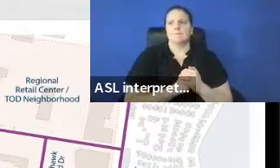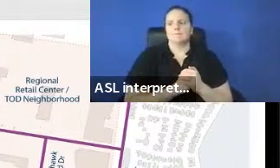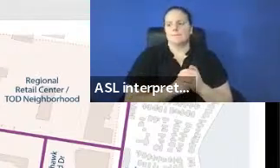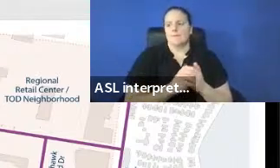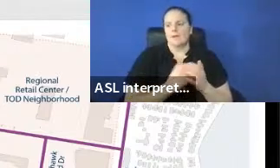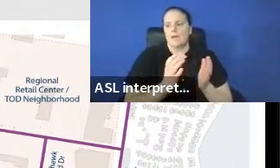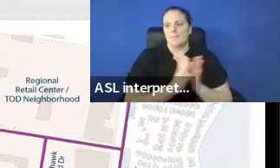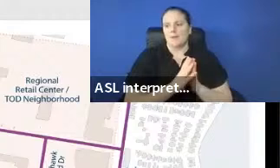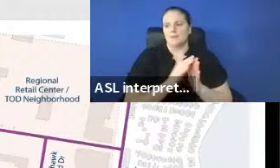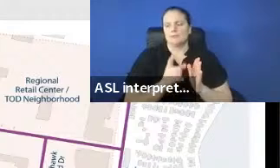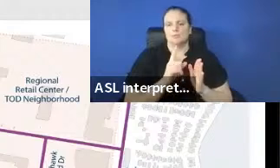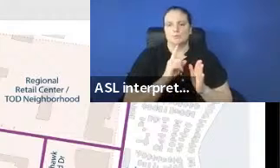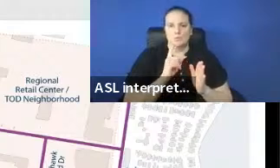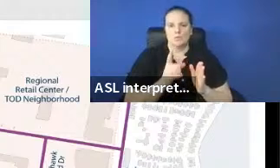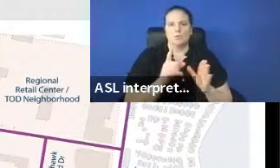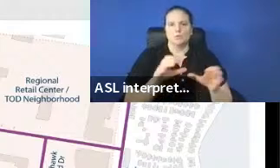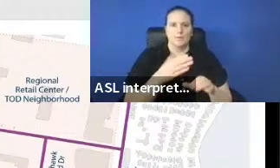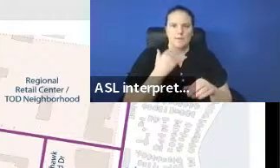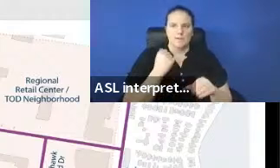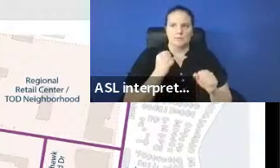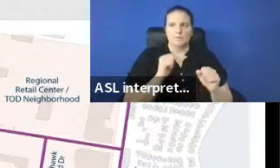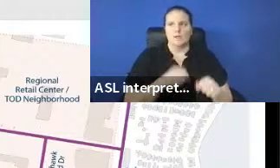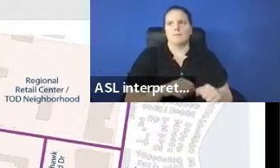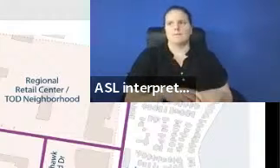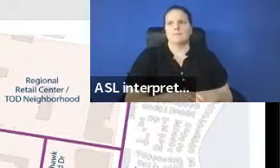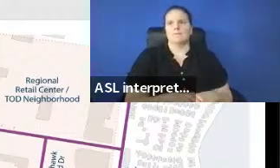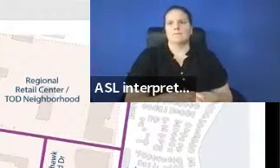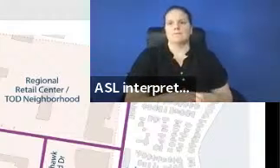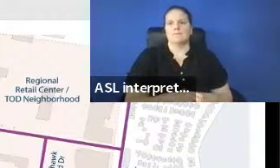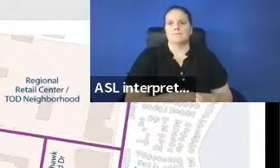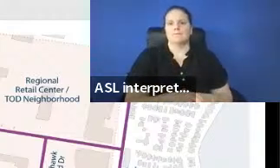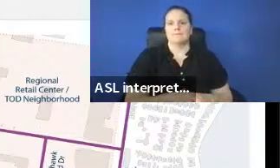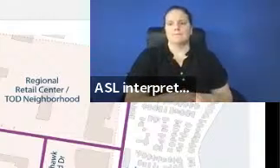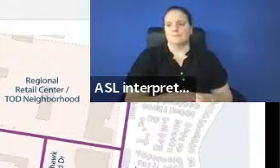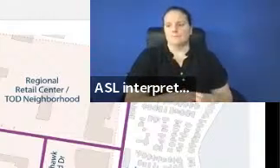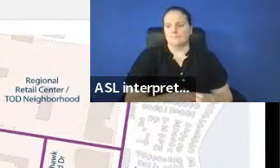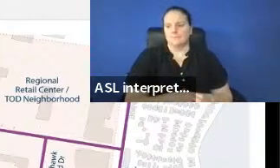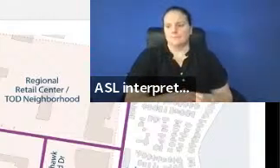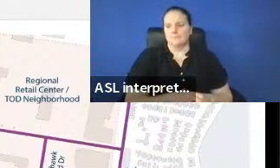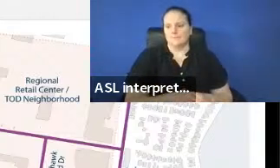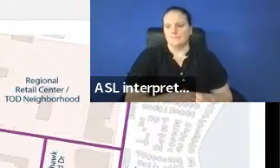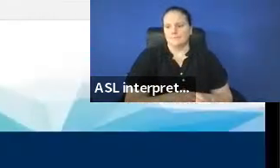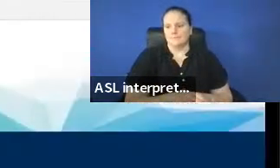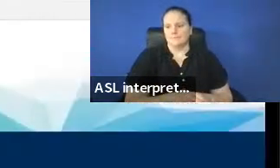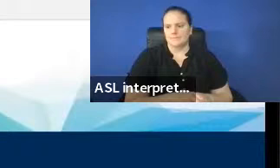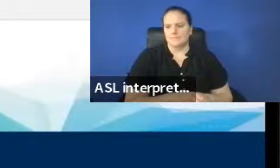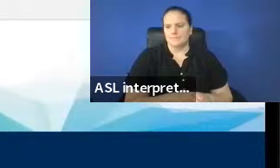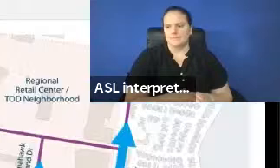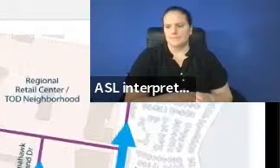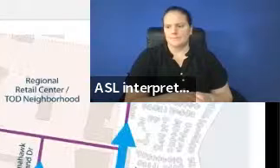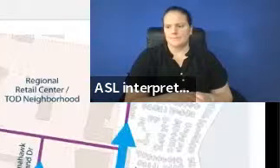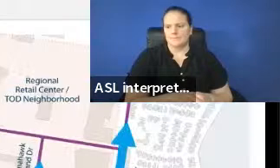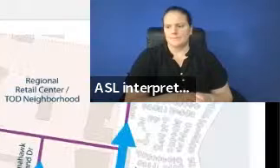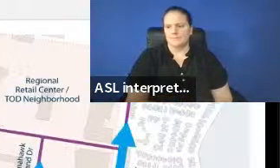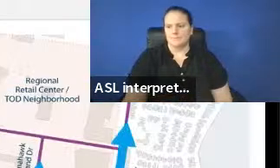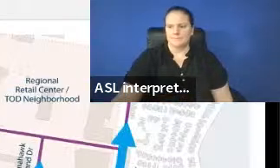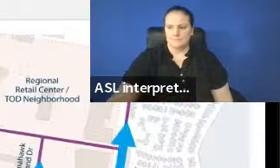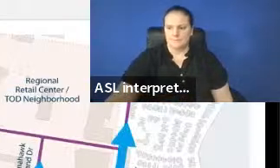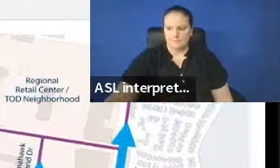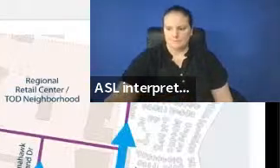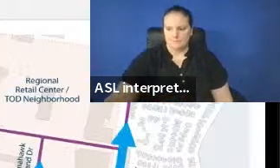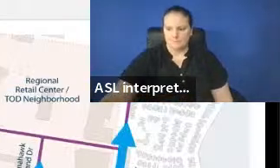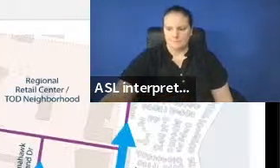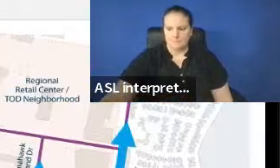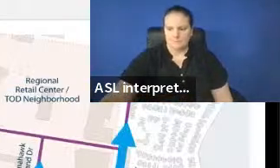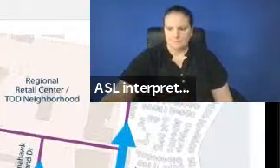really do as best as you can in about a 1 minute per slide kind